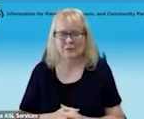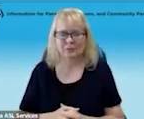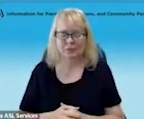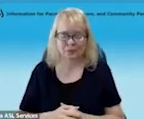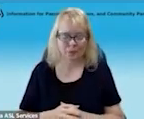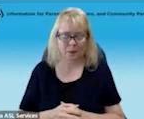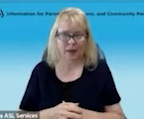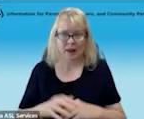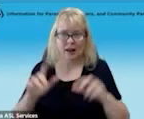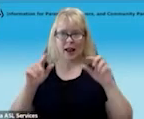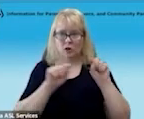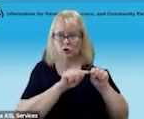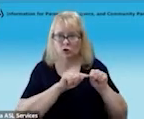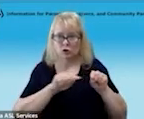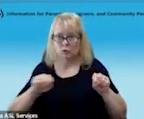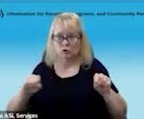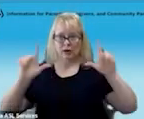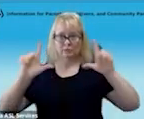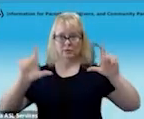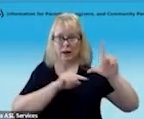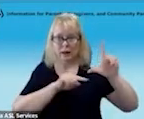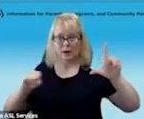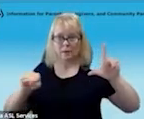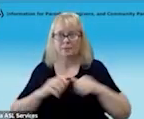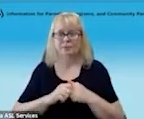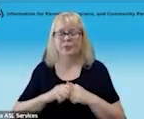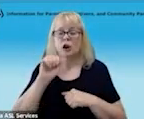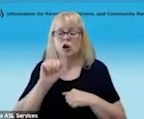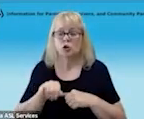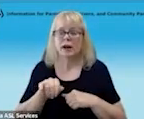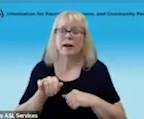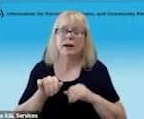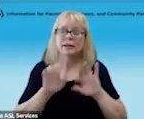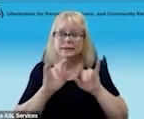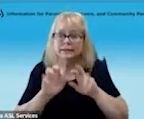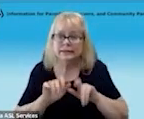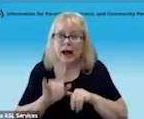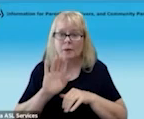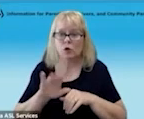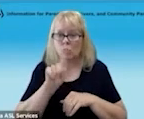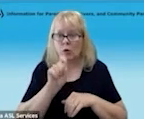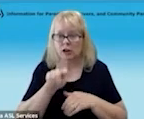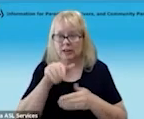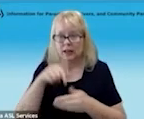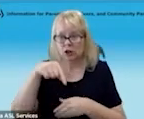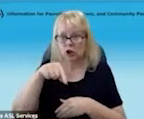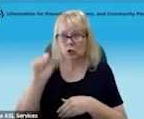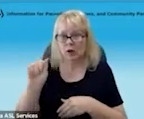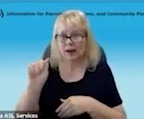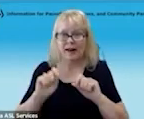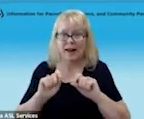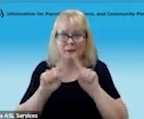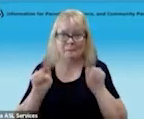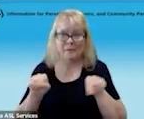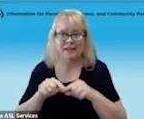Zoom features available during the webinar include the Q&A, which stands for questions and answers, box located at